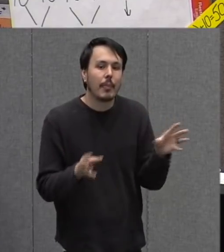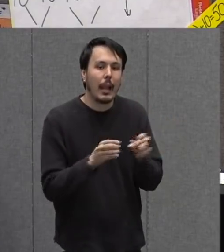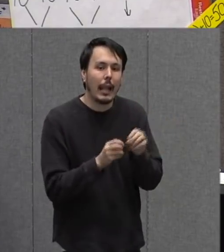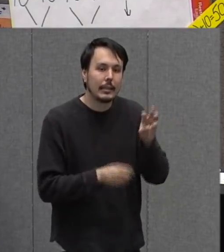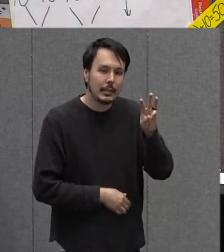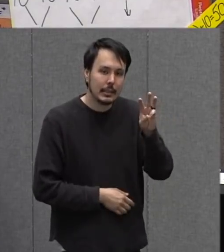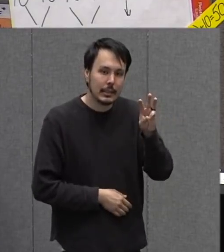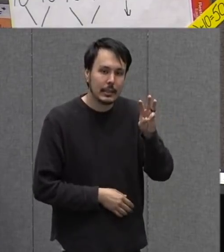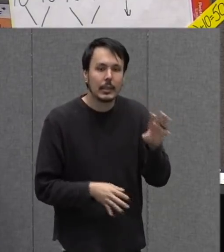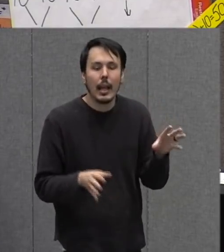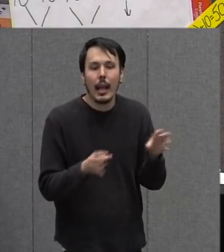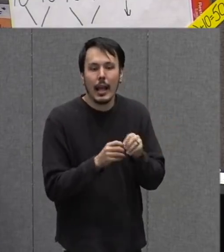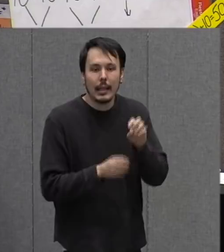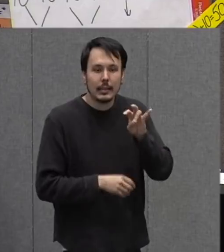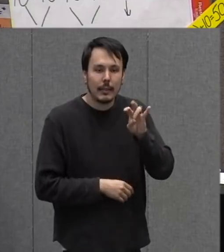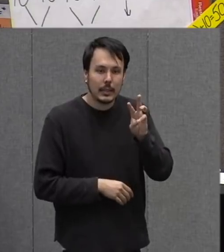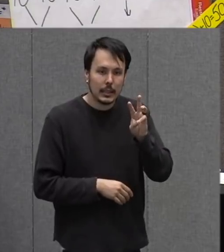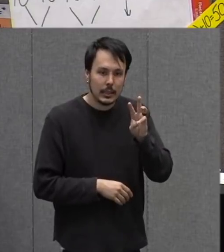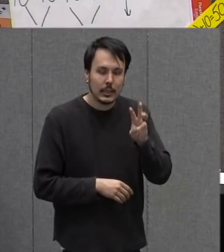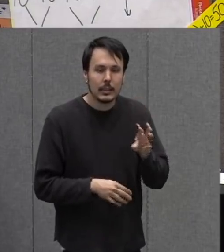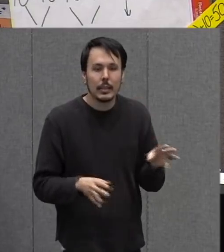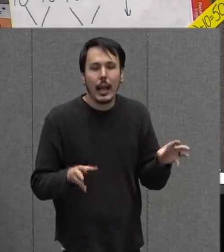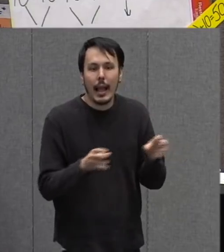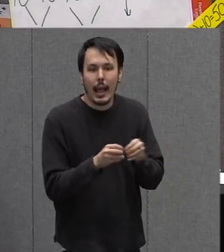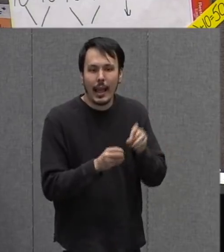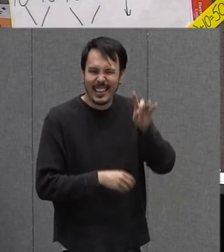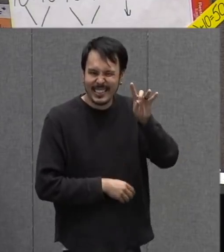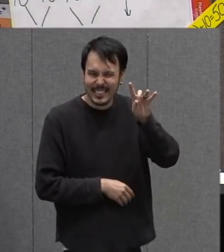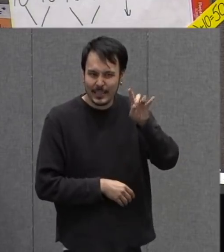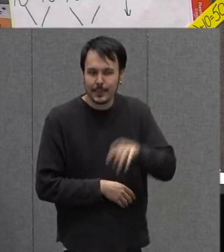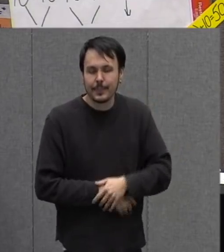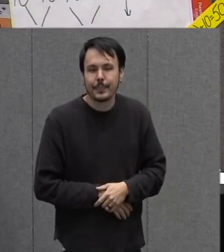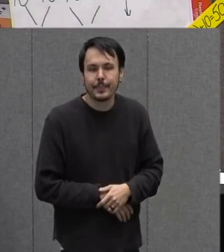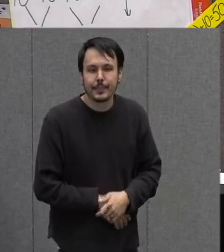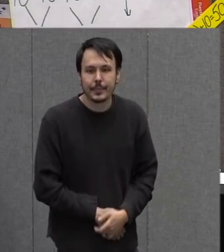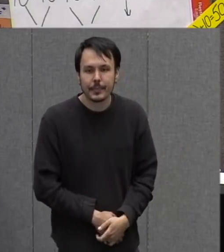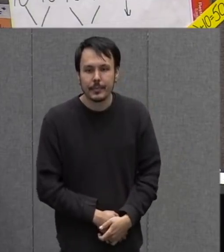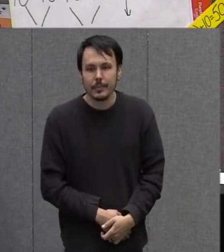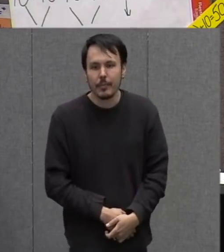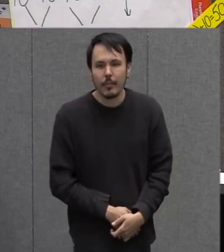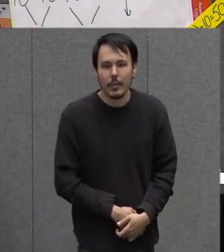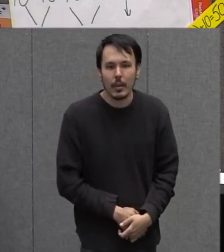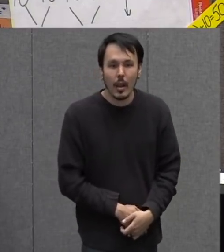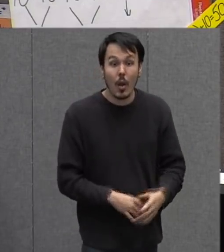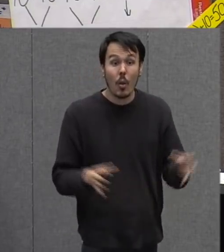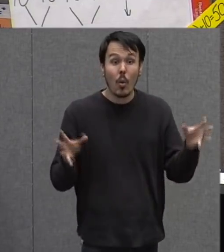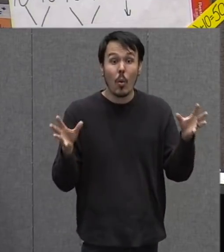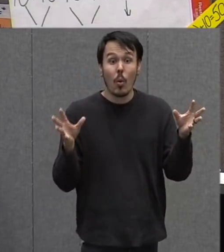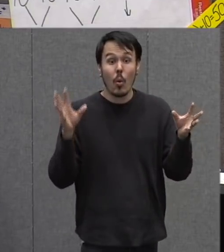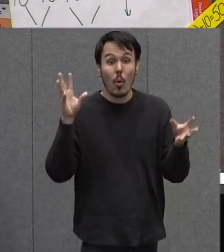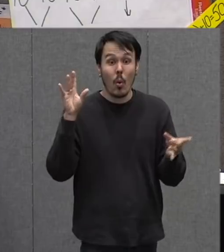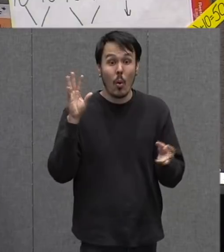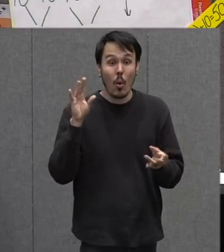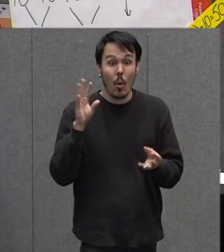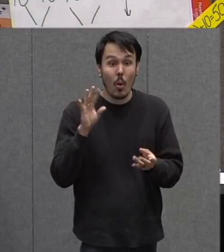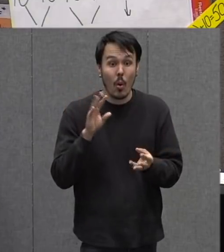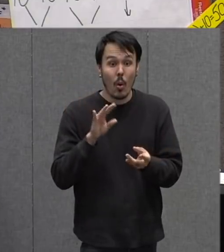6, I have my 76, and I have my 8. Total means, oops, I started to give it